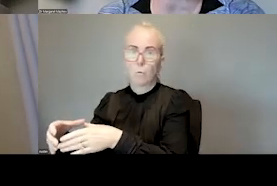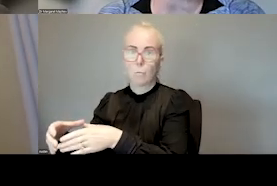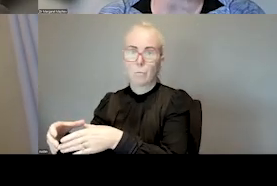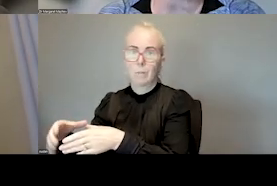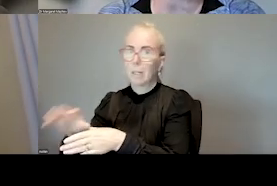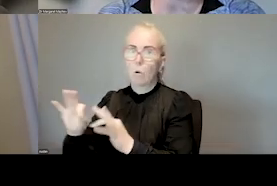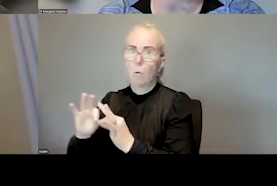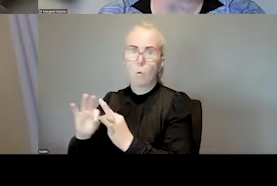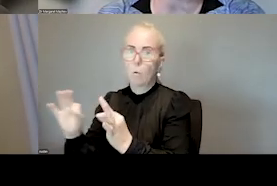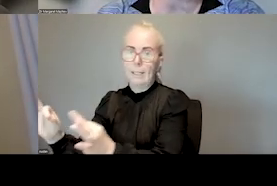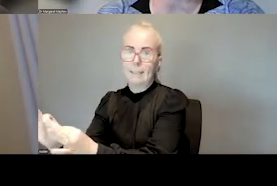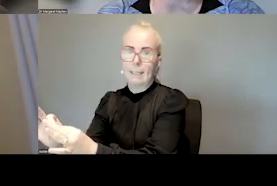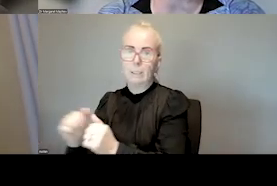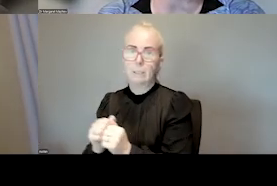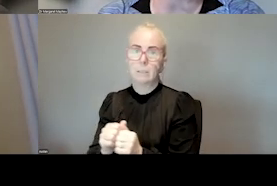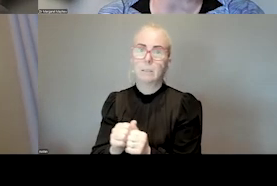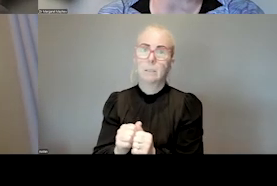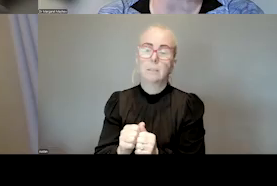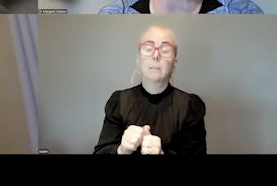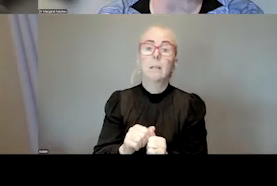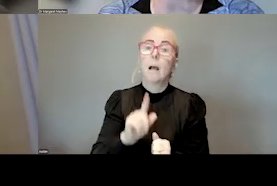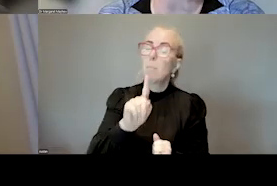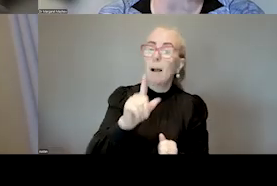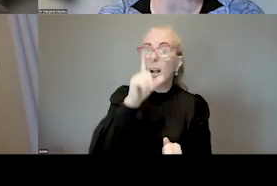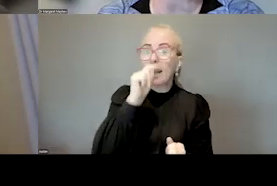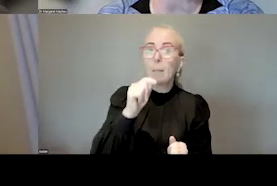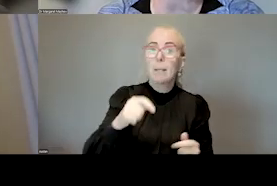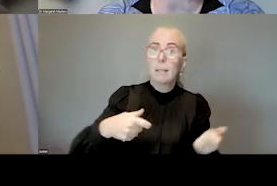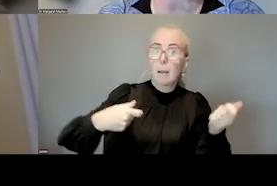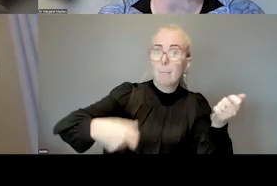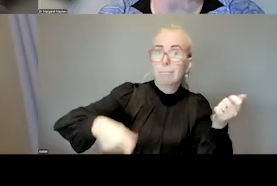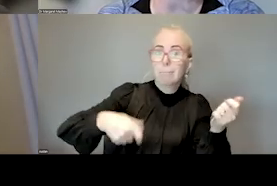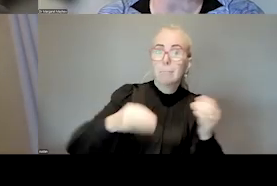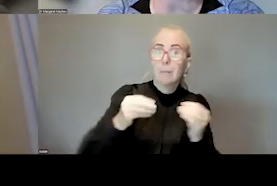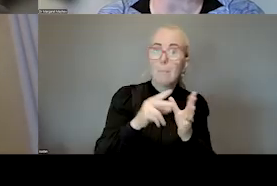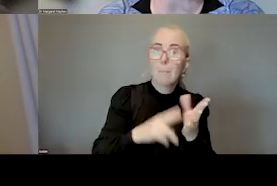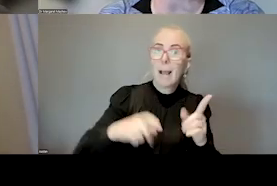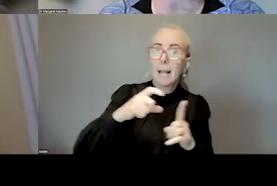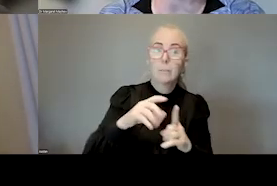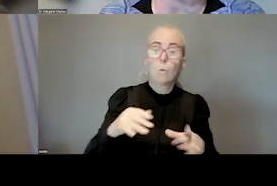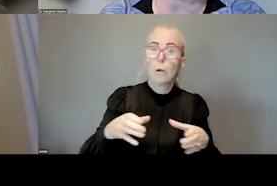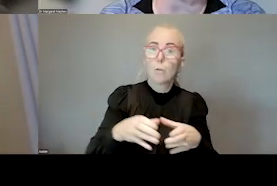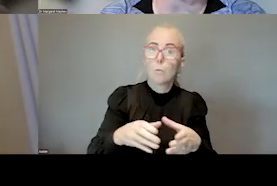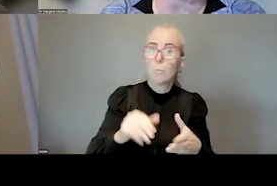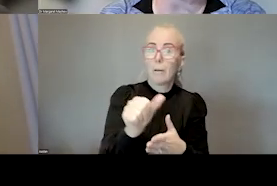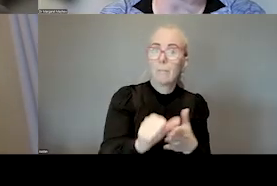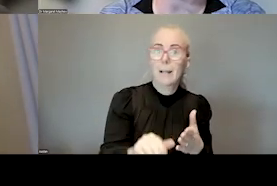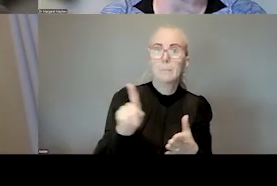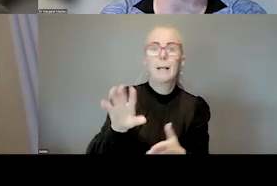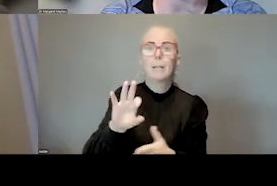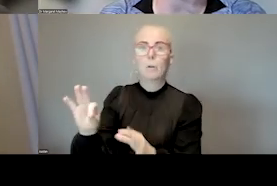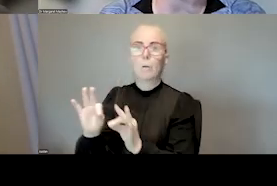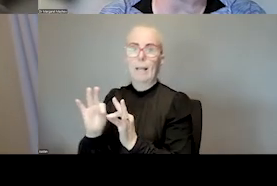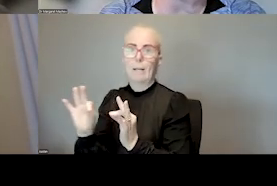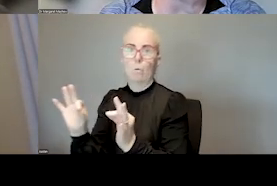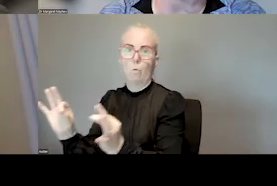but this also can mean, for example, a band or an artist collective, or sort of, if there's two or three of you, that